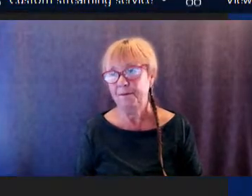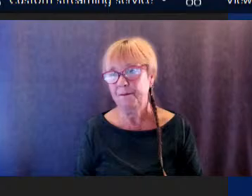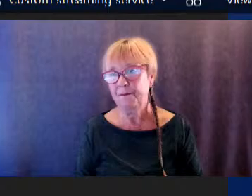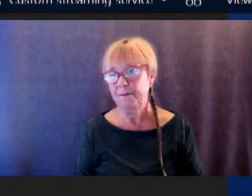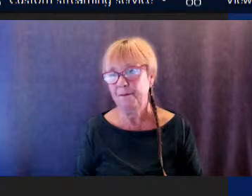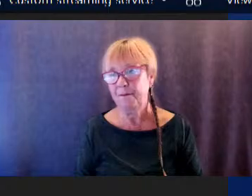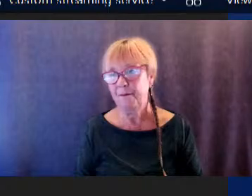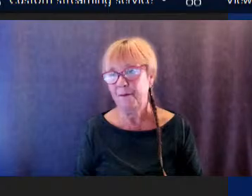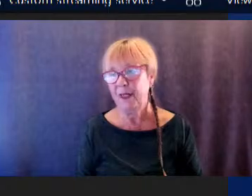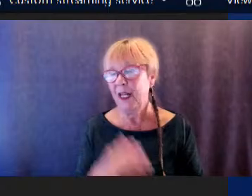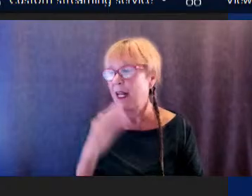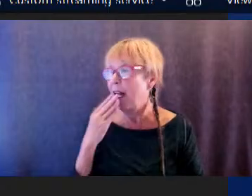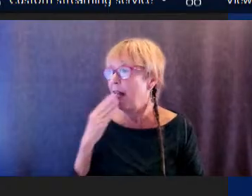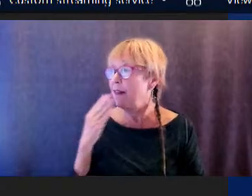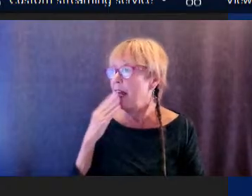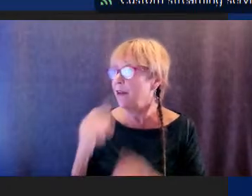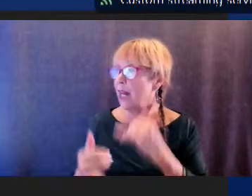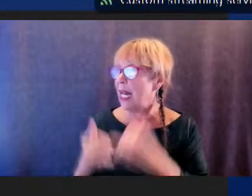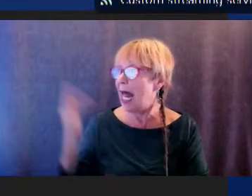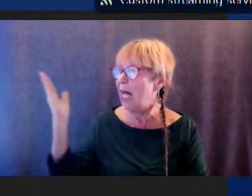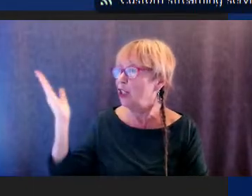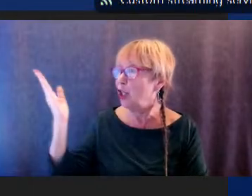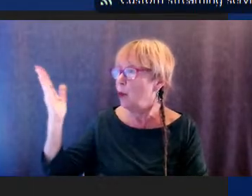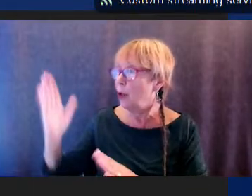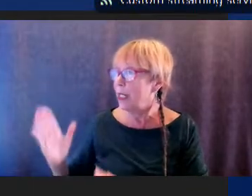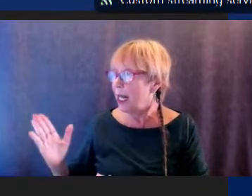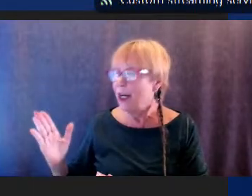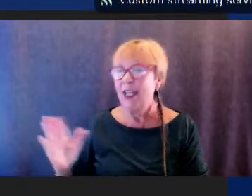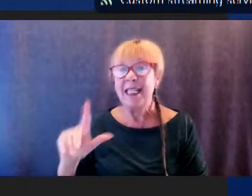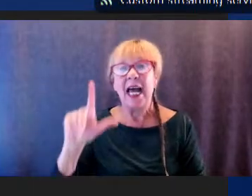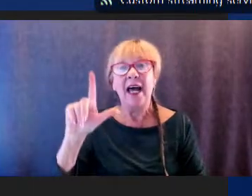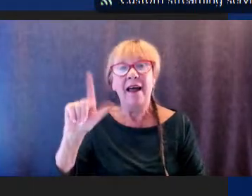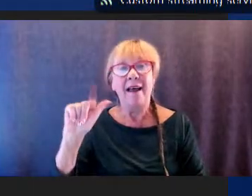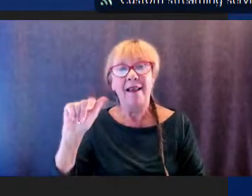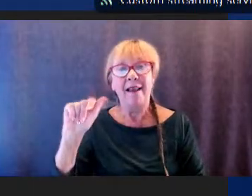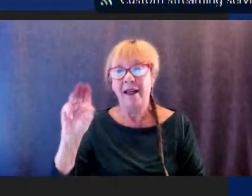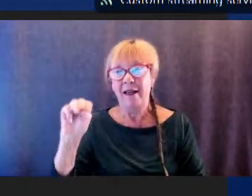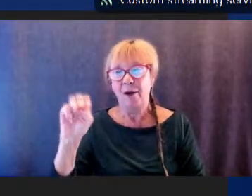Thank you. And our last presentation is from LA Metro. Wayne, go ahead.